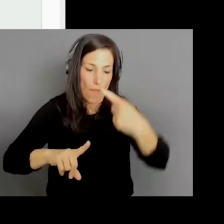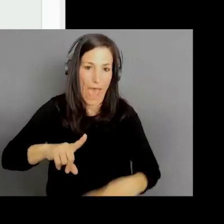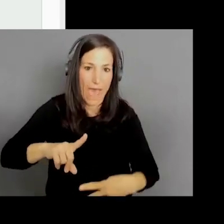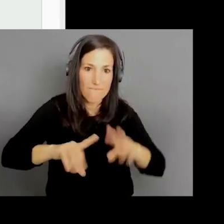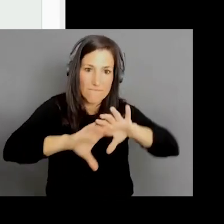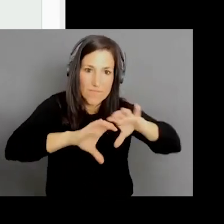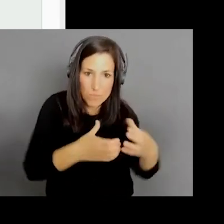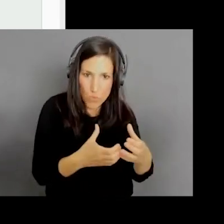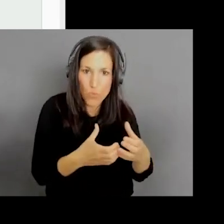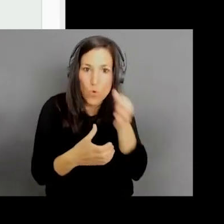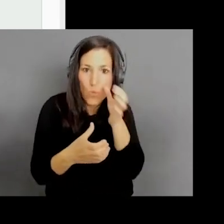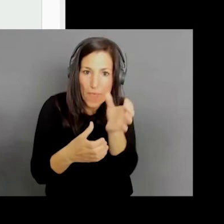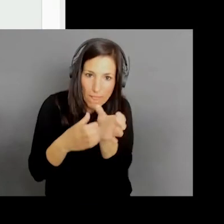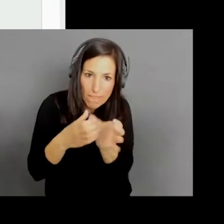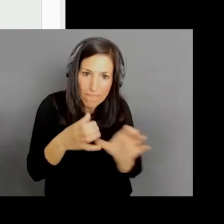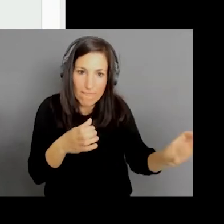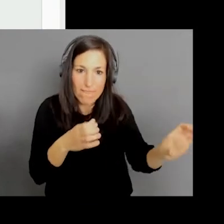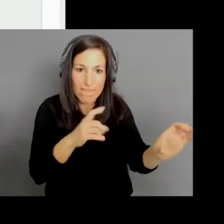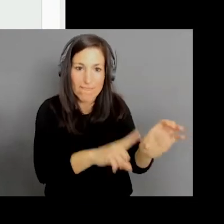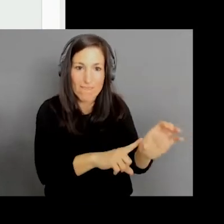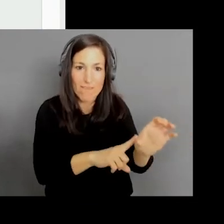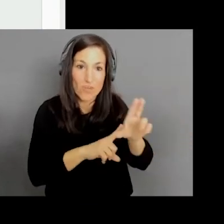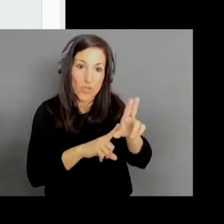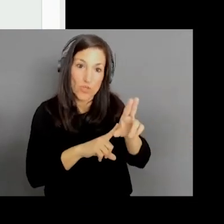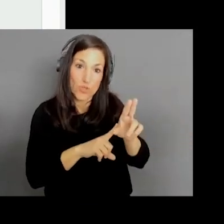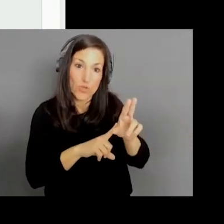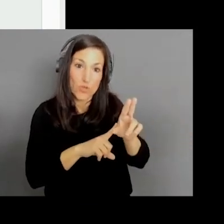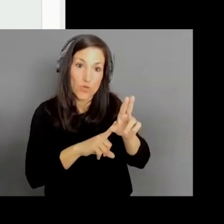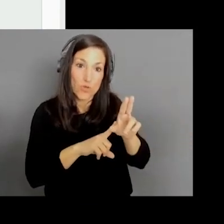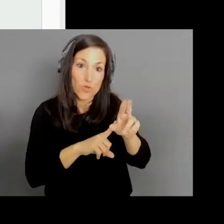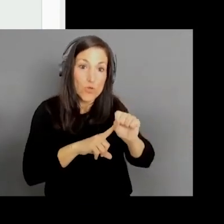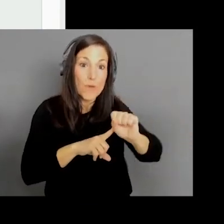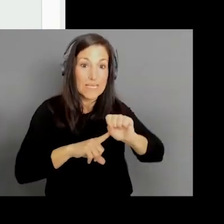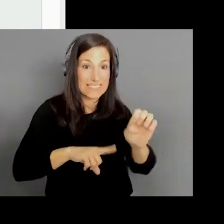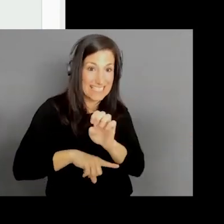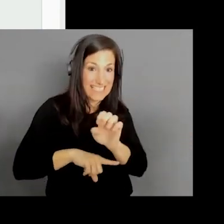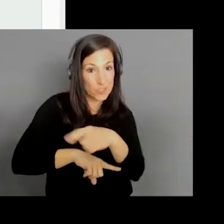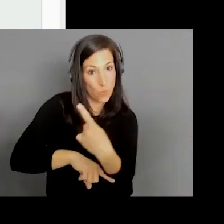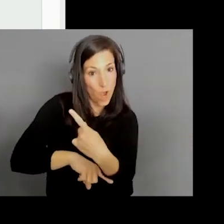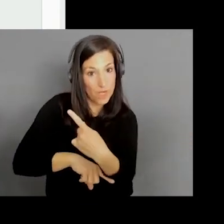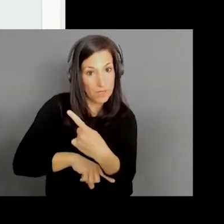going to be used for US East 1, the other half for US East 2.